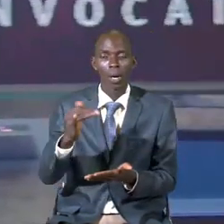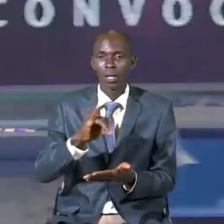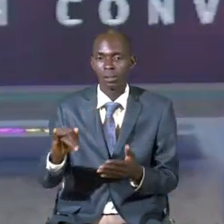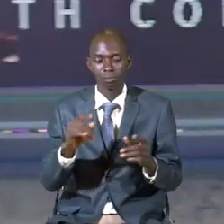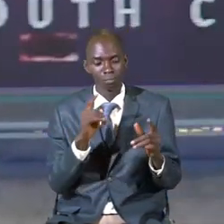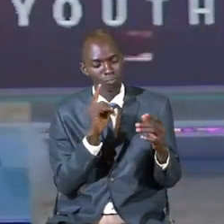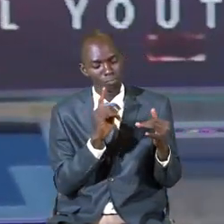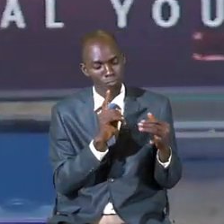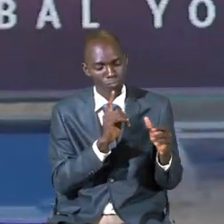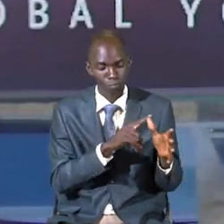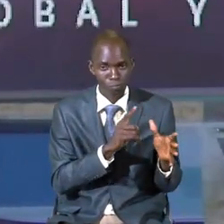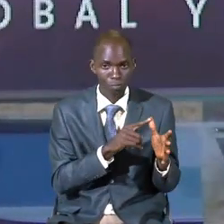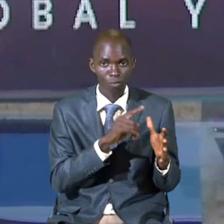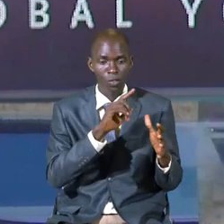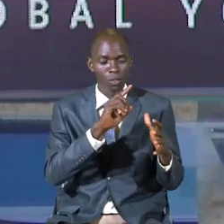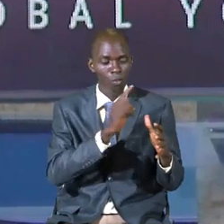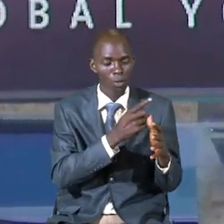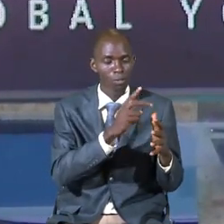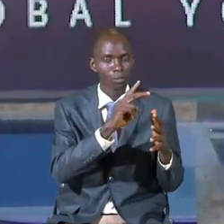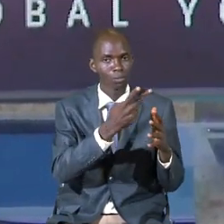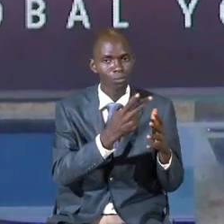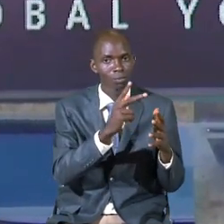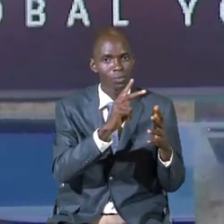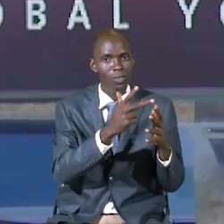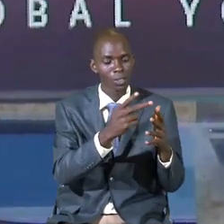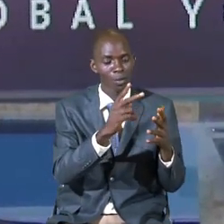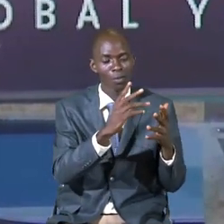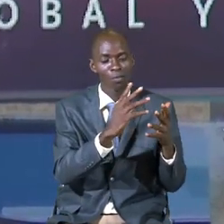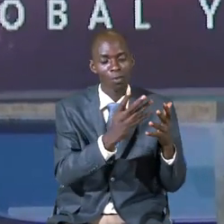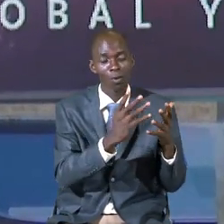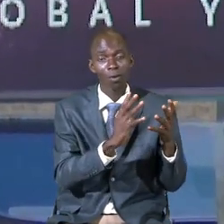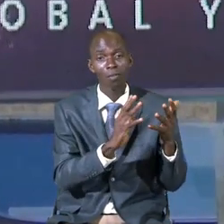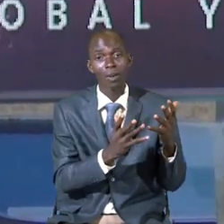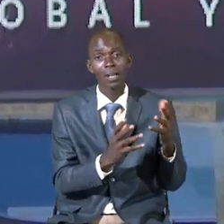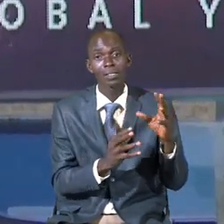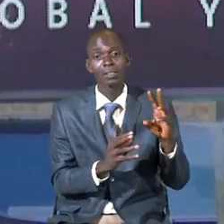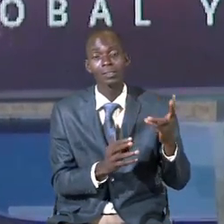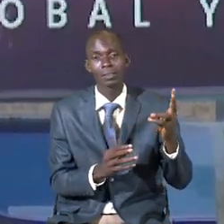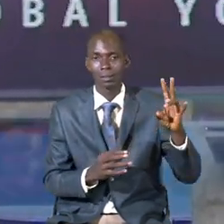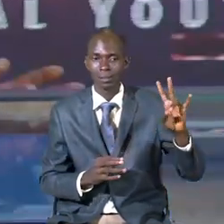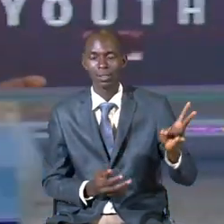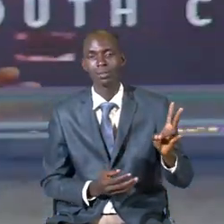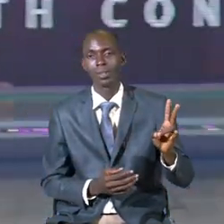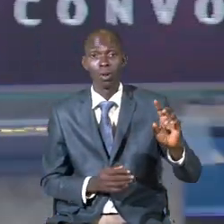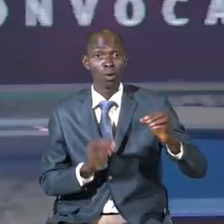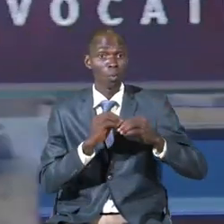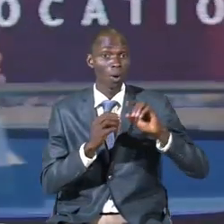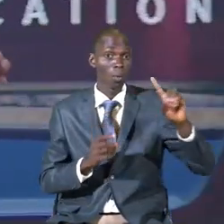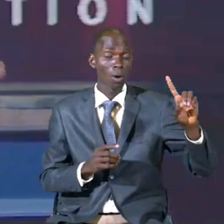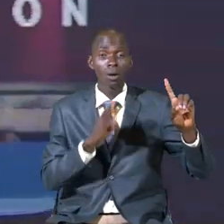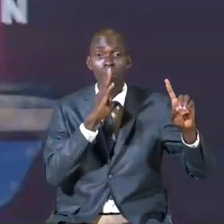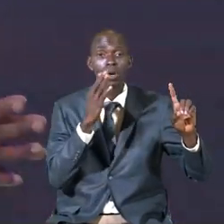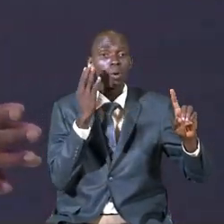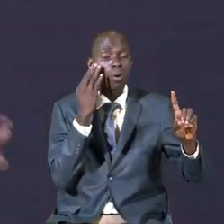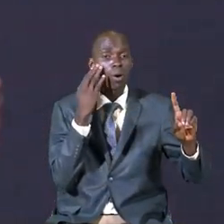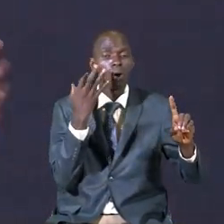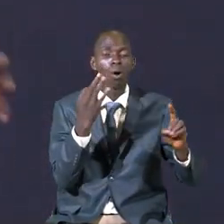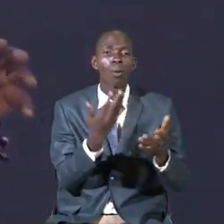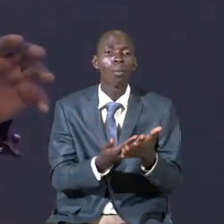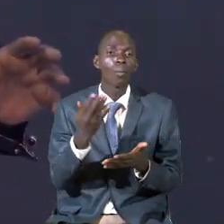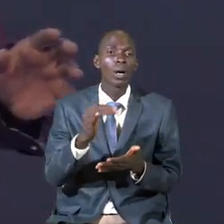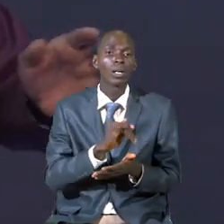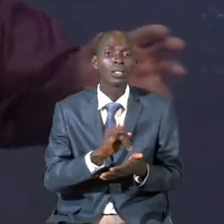two three four five six seven number one beware of buying a